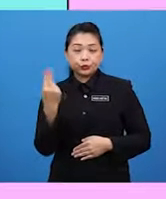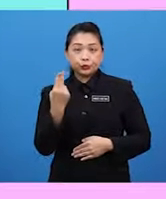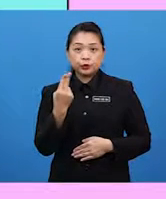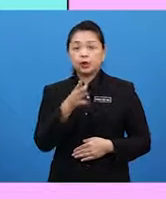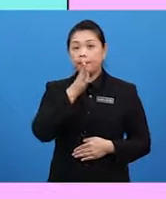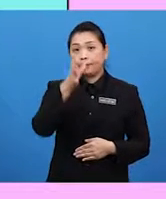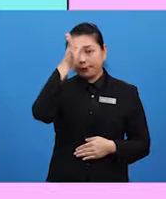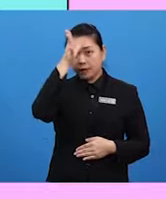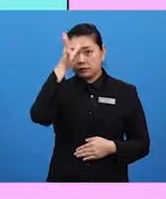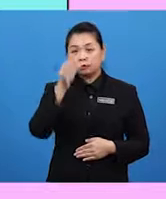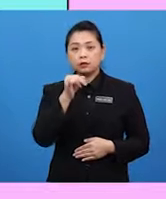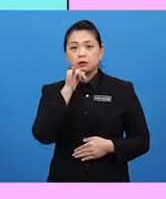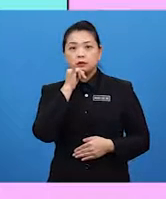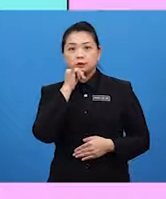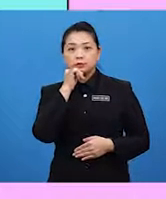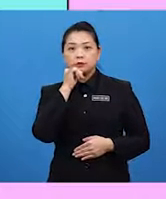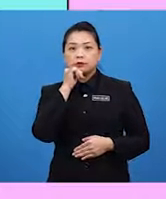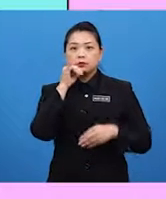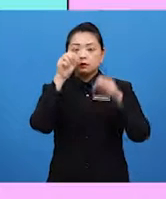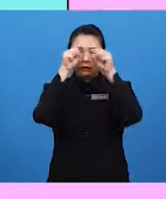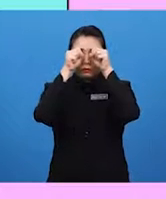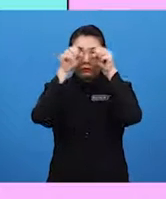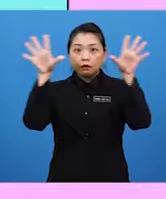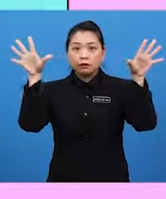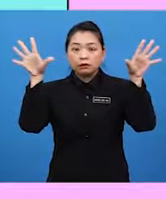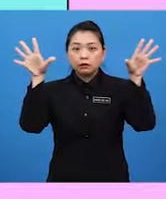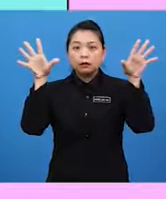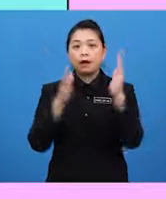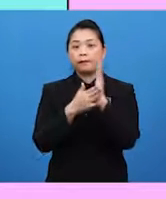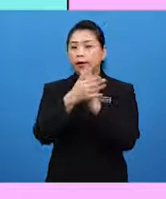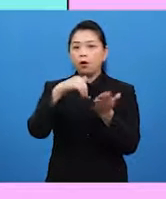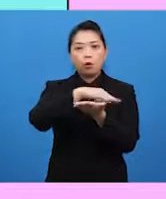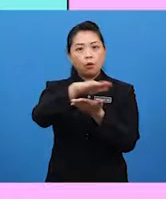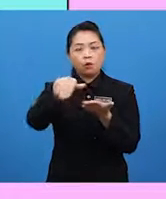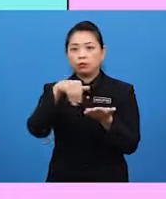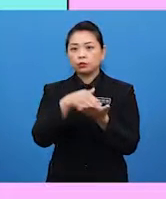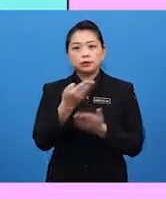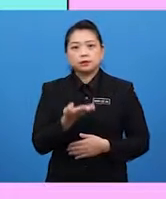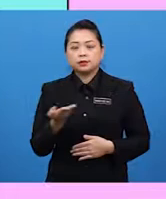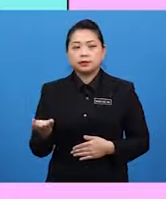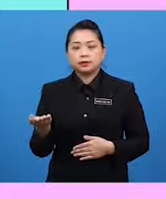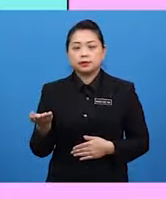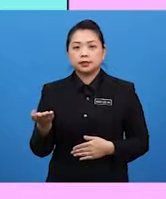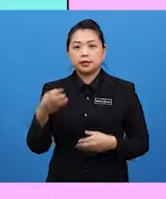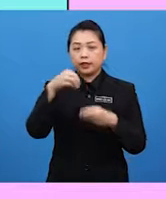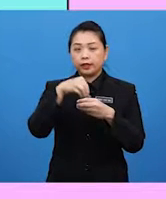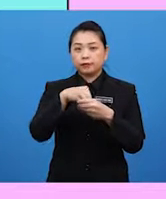is astonished with all the surprises that he is getting and thinks when it would all end.